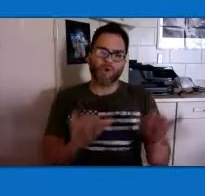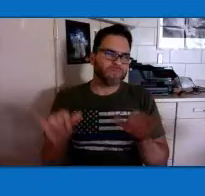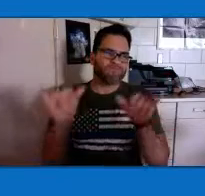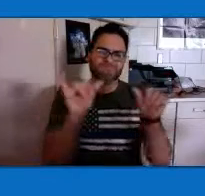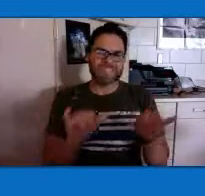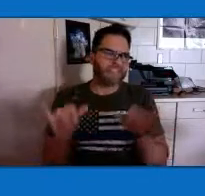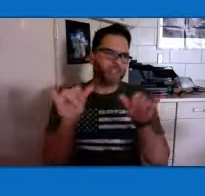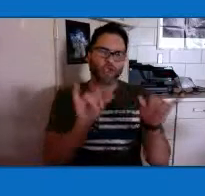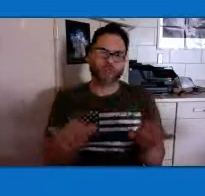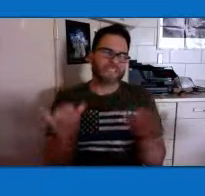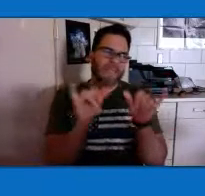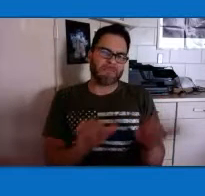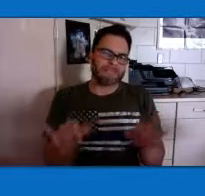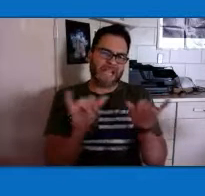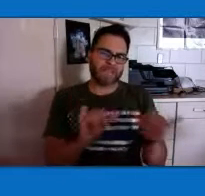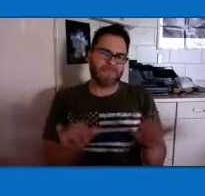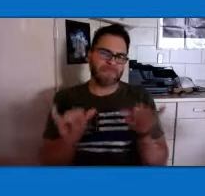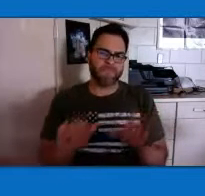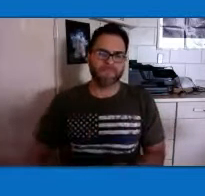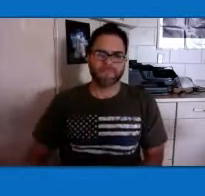Same old, the usual, same.